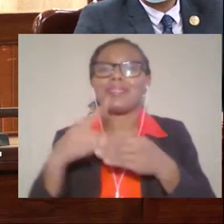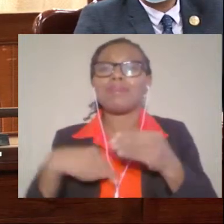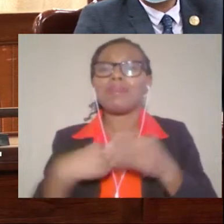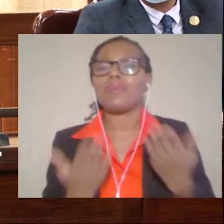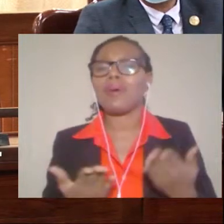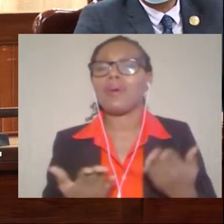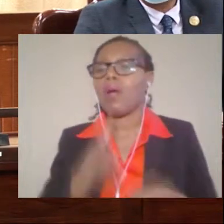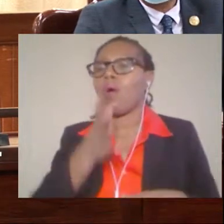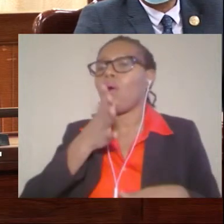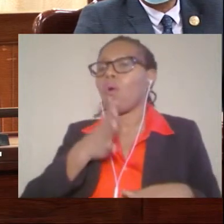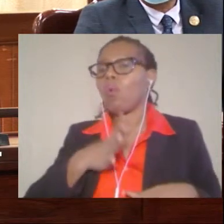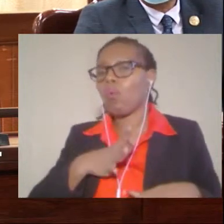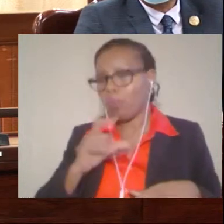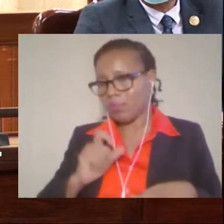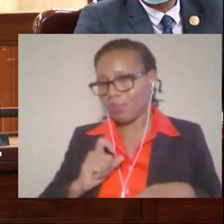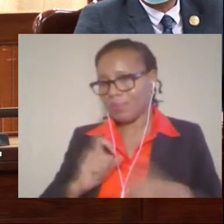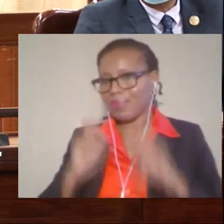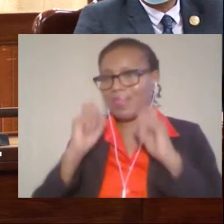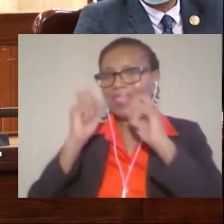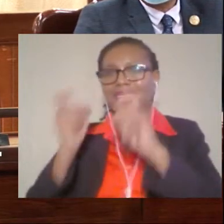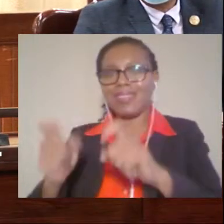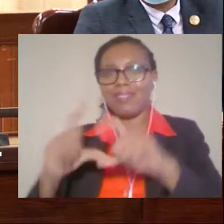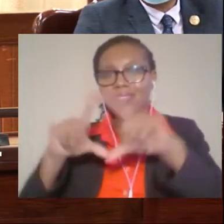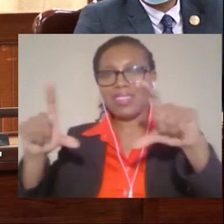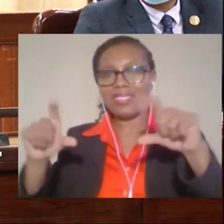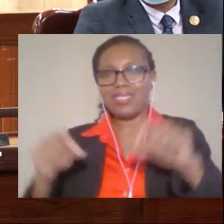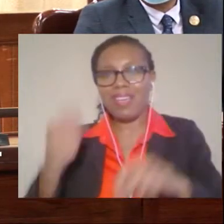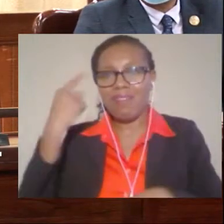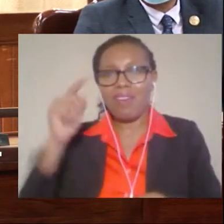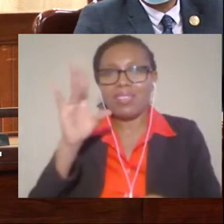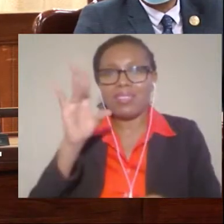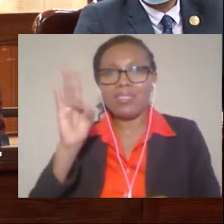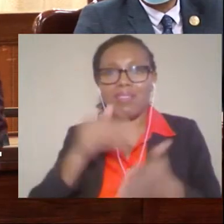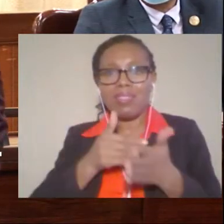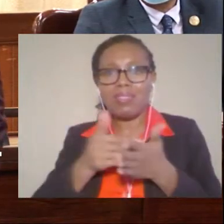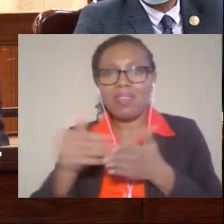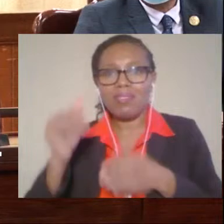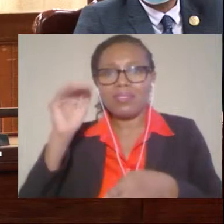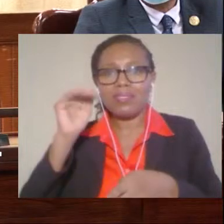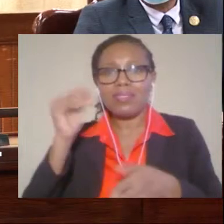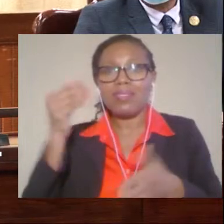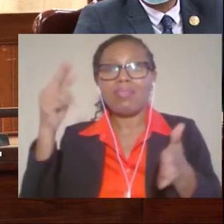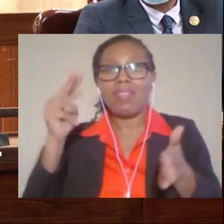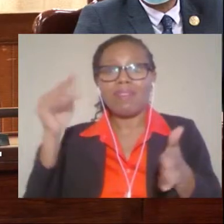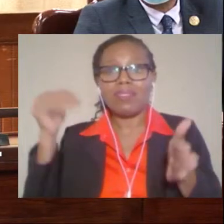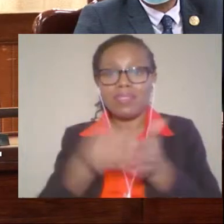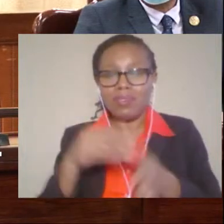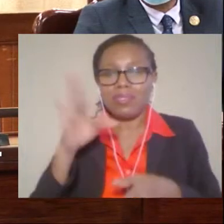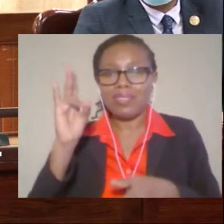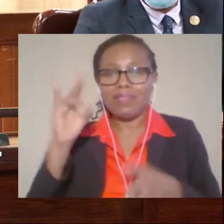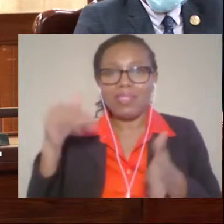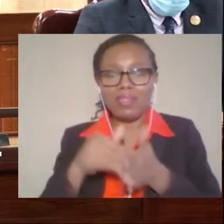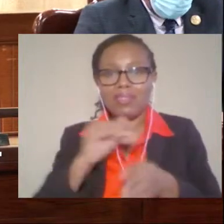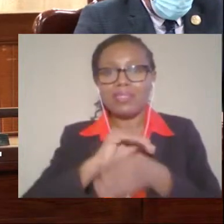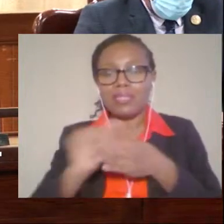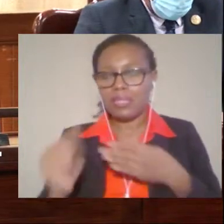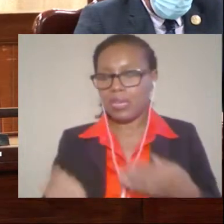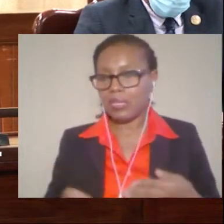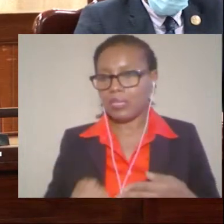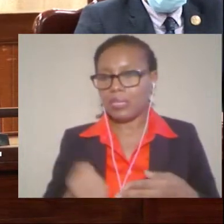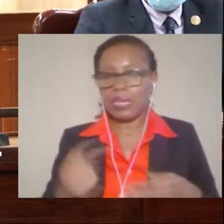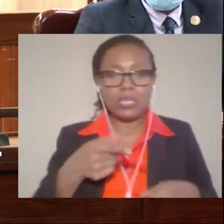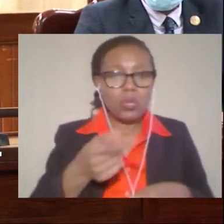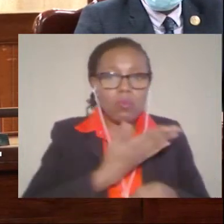$7,000 who was fired for whatever reason and who was entitled